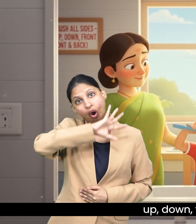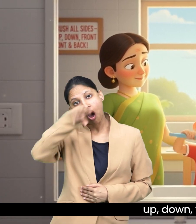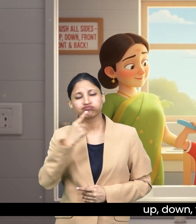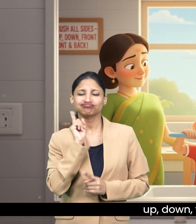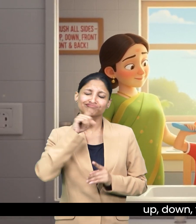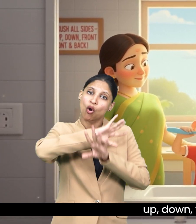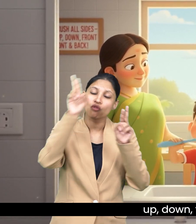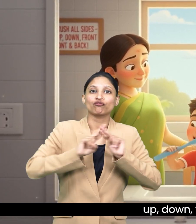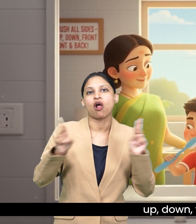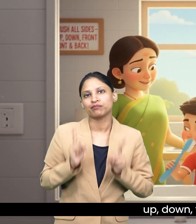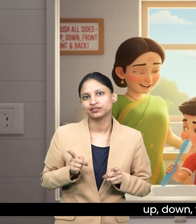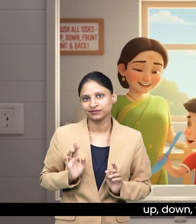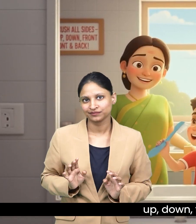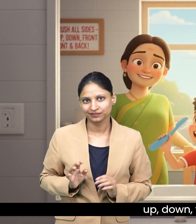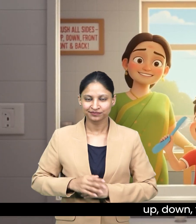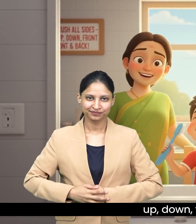back.